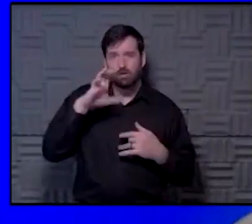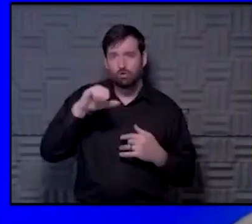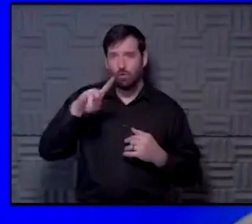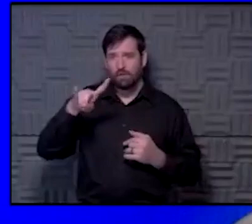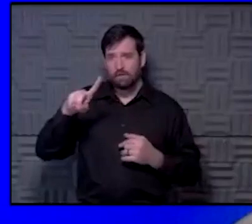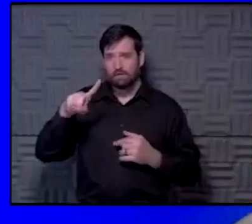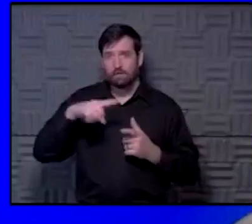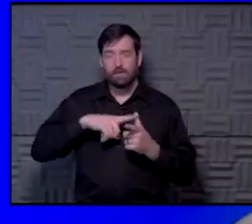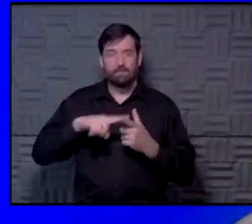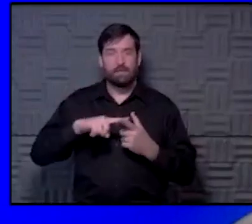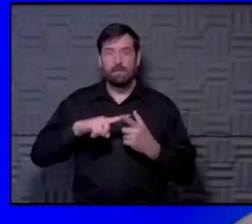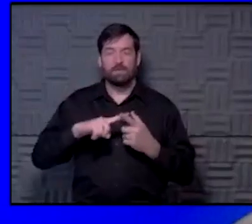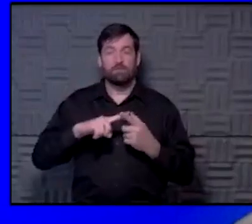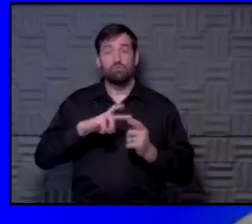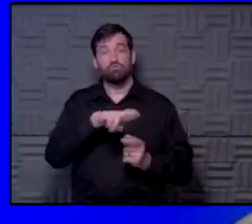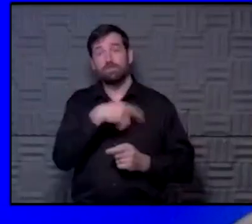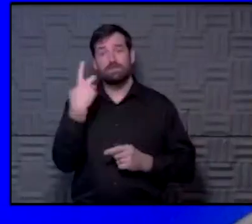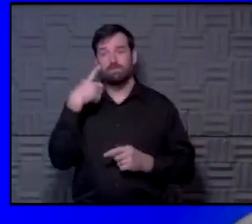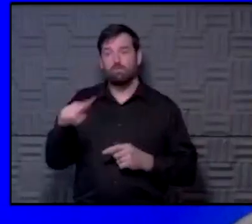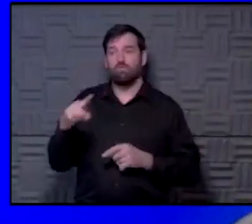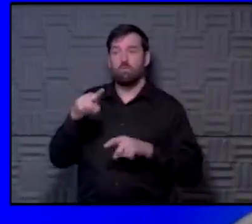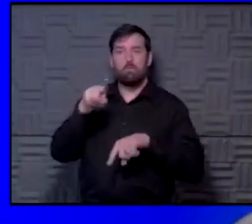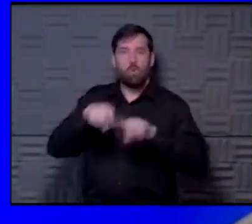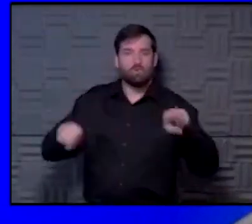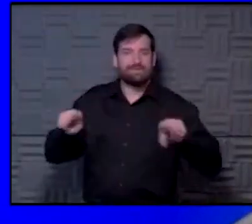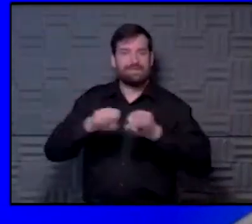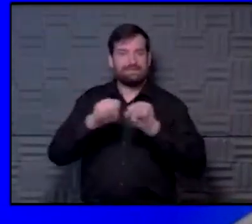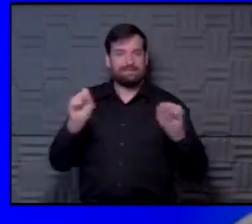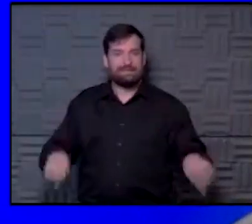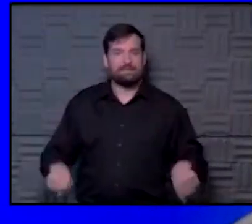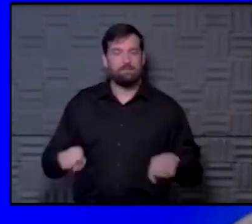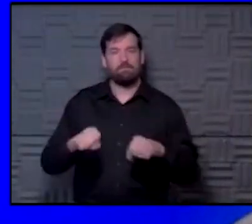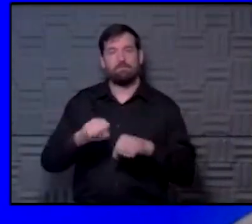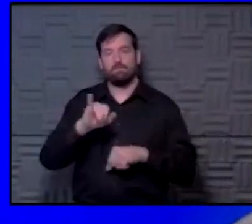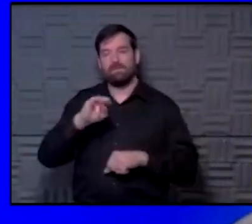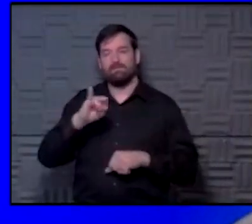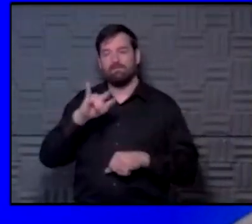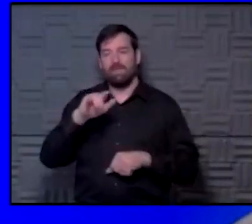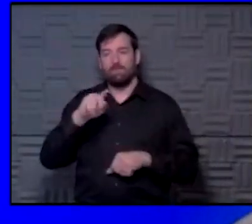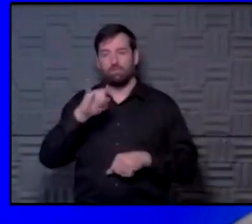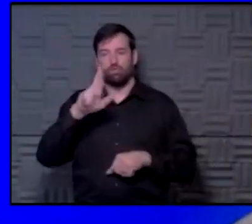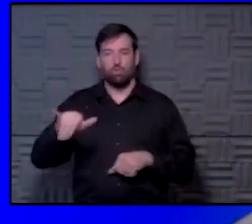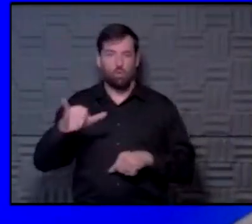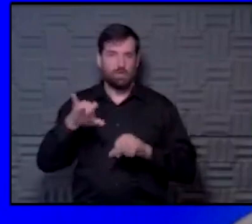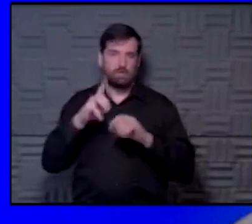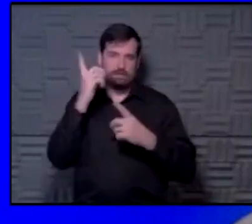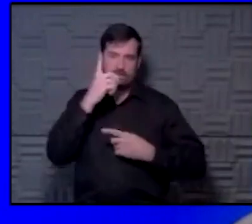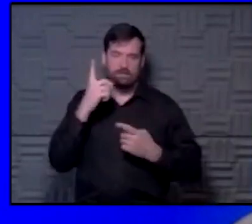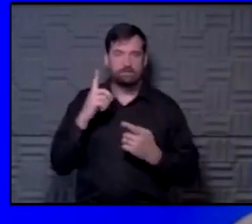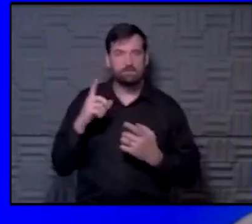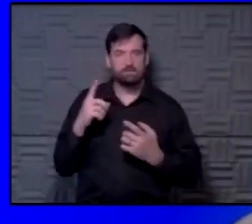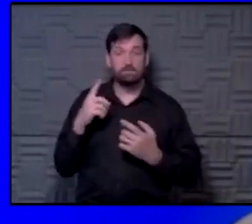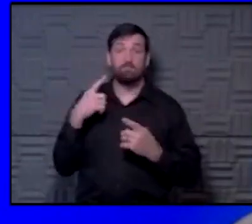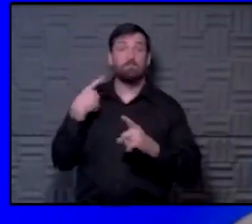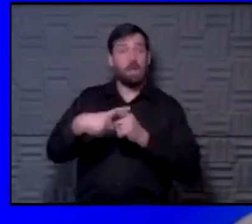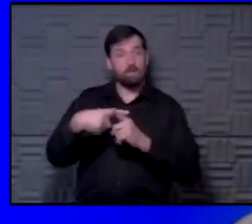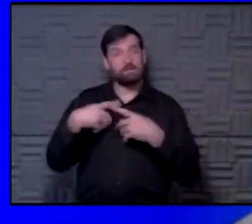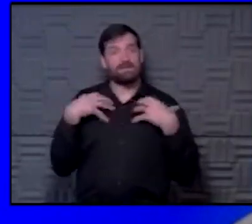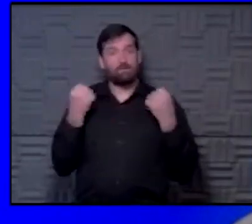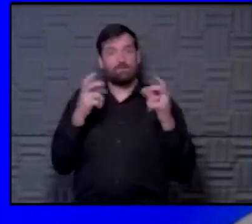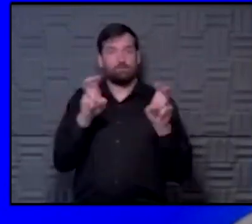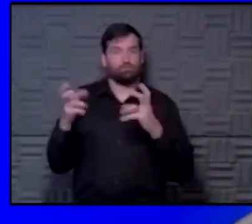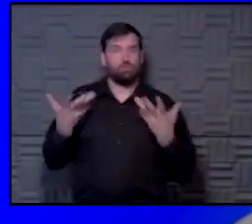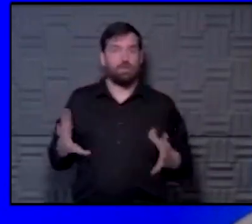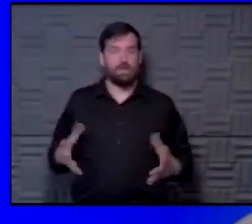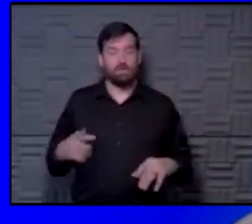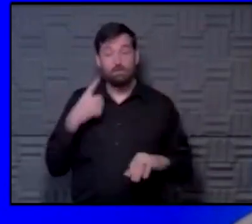having that risk of getting that multi-system inflammatory disease either, especially if they had health problems. So that's individually as you and your family.